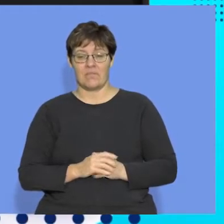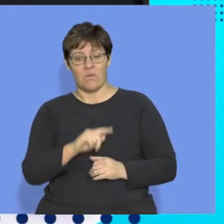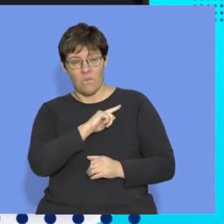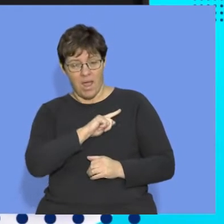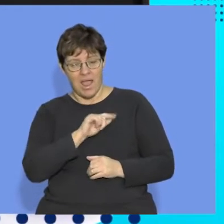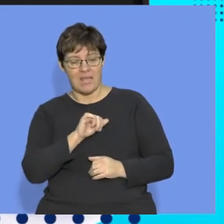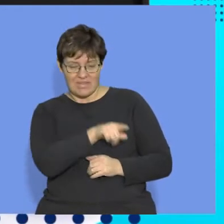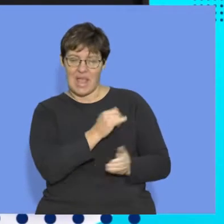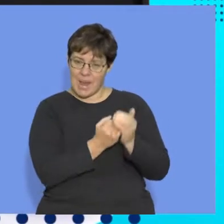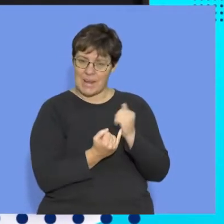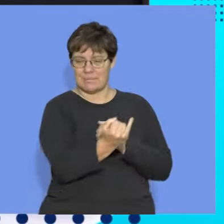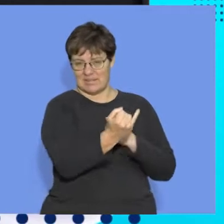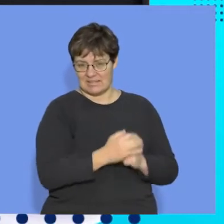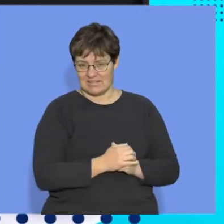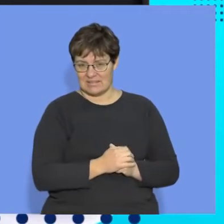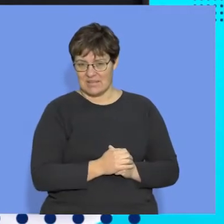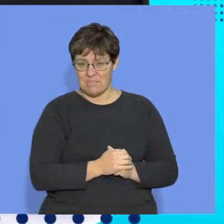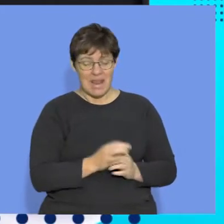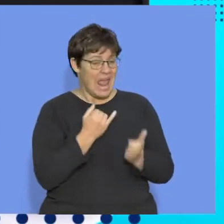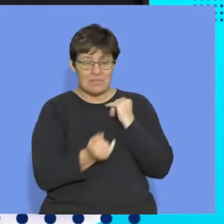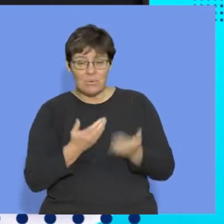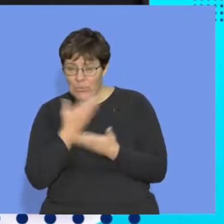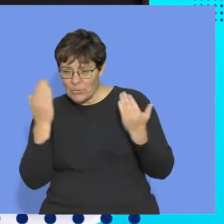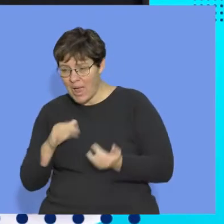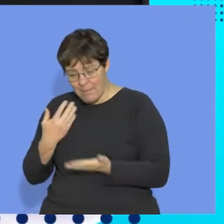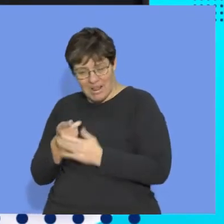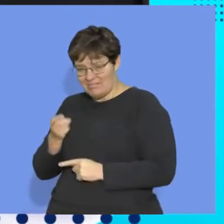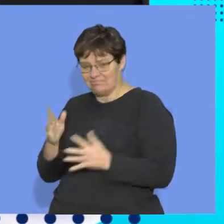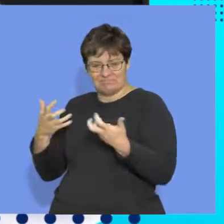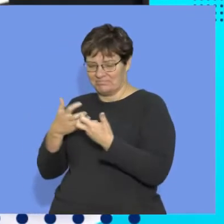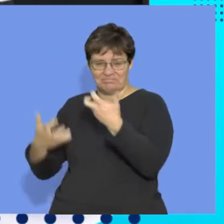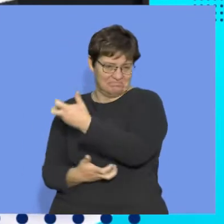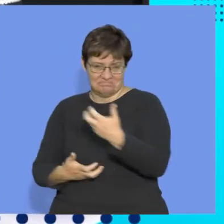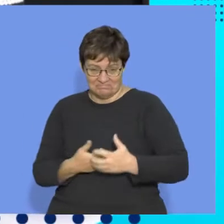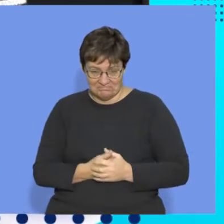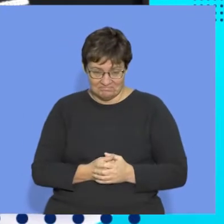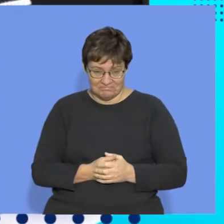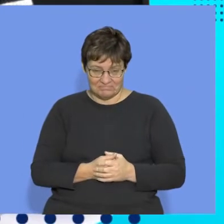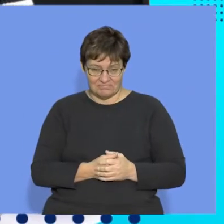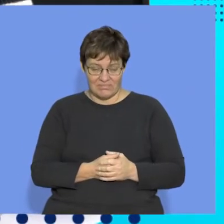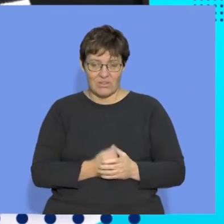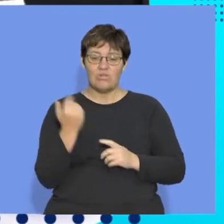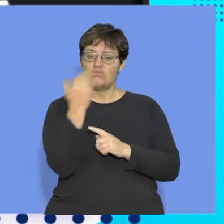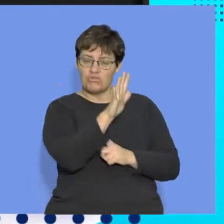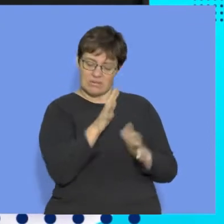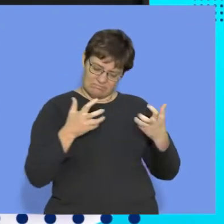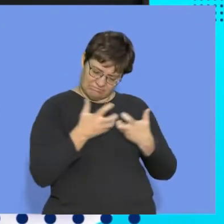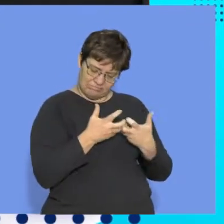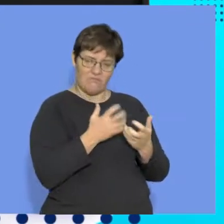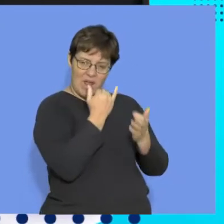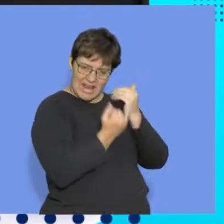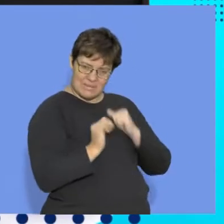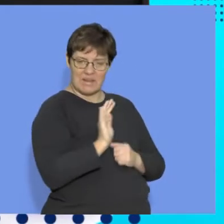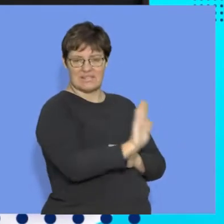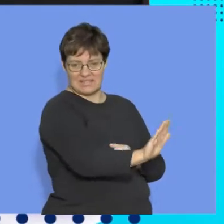given they are independent. If they're not independent, you cannot apply that. Are we together? So the tree diagram